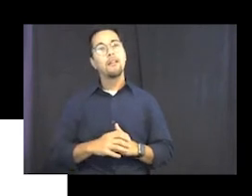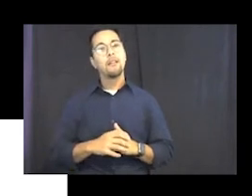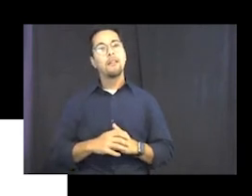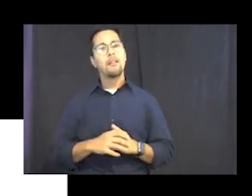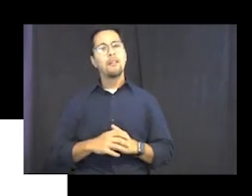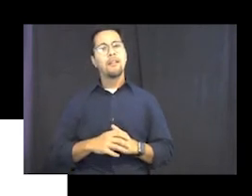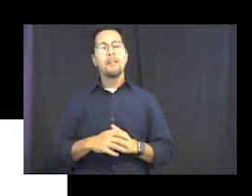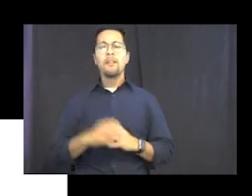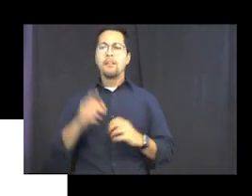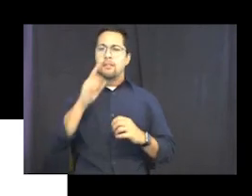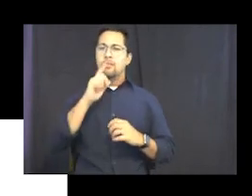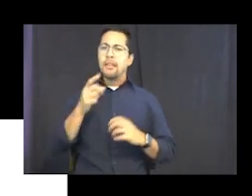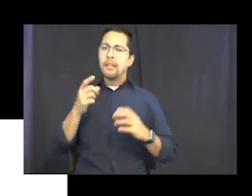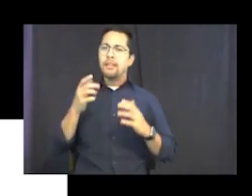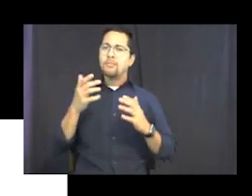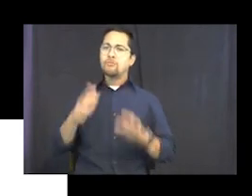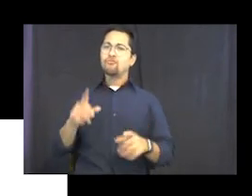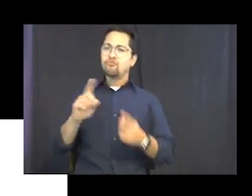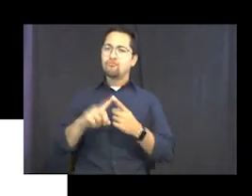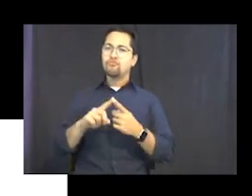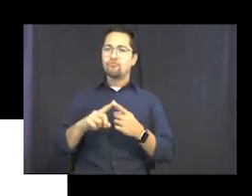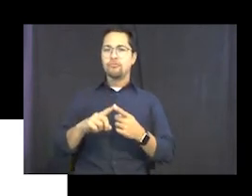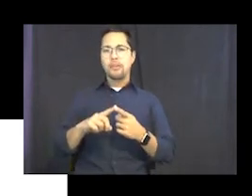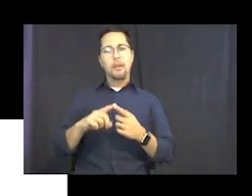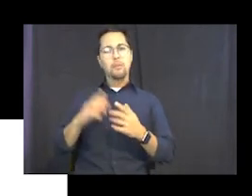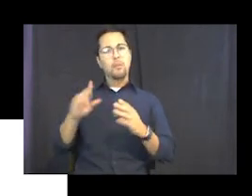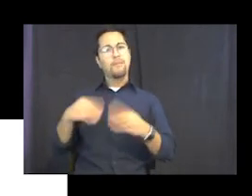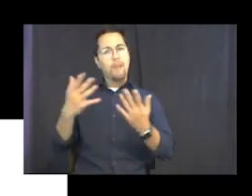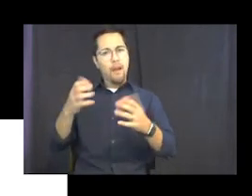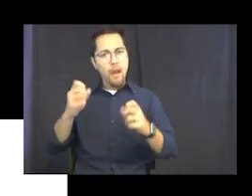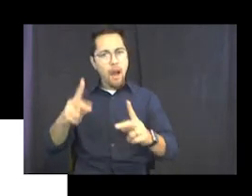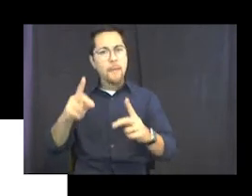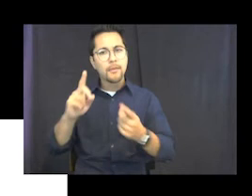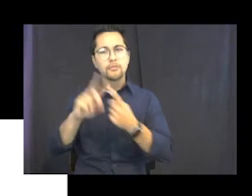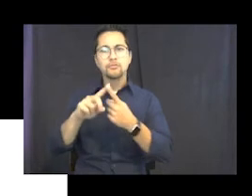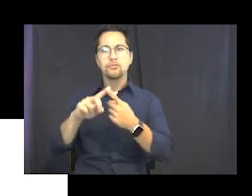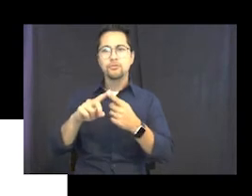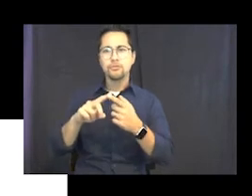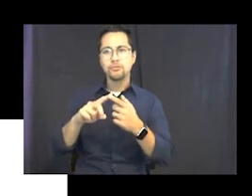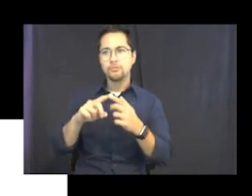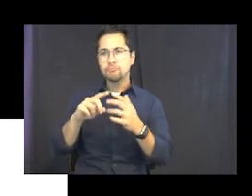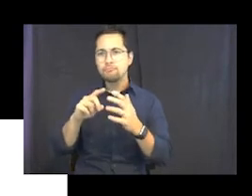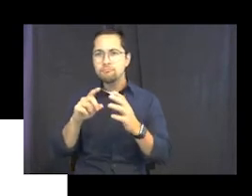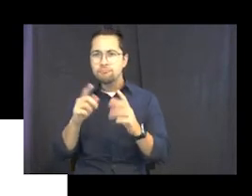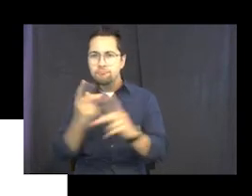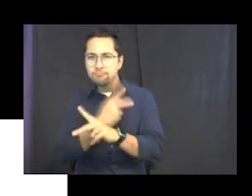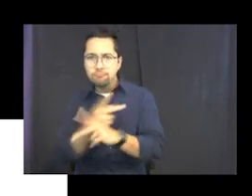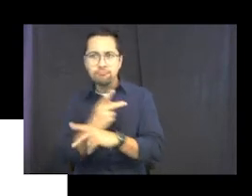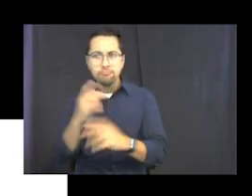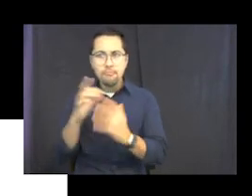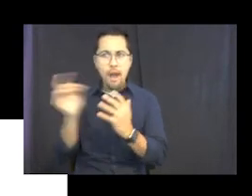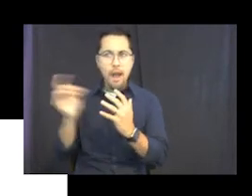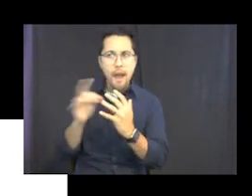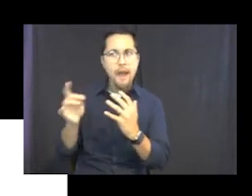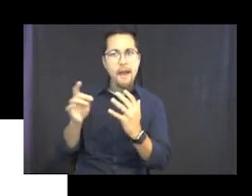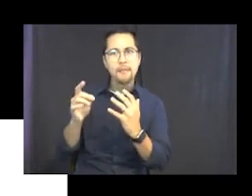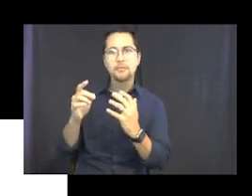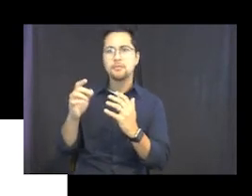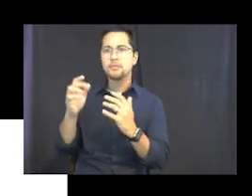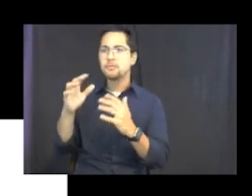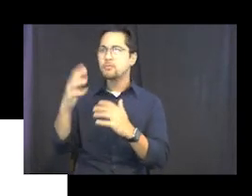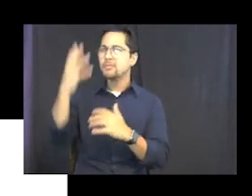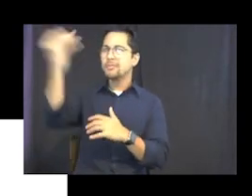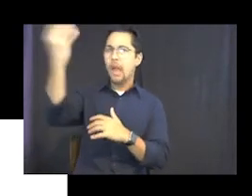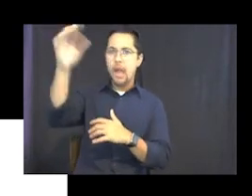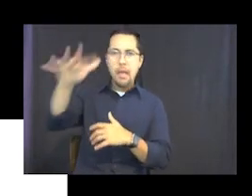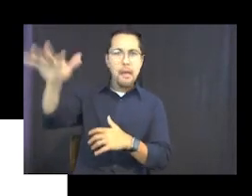chance to really given me an opportunity to explore my options of furtherly what's out there,